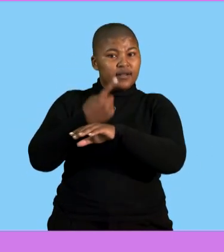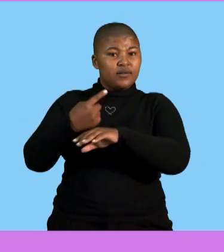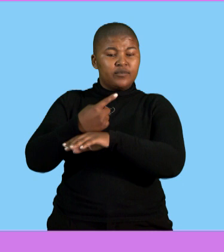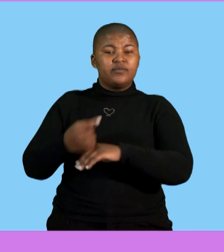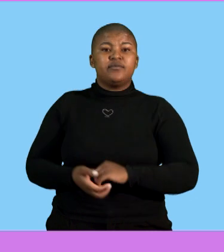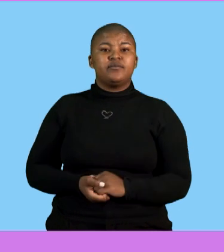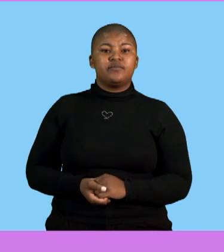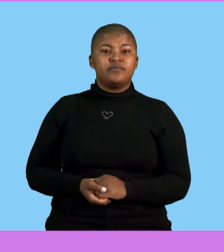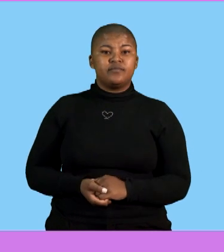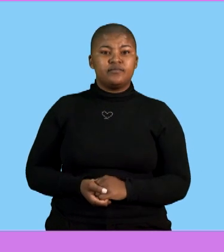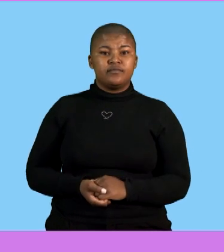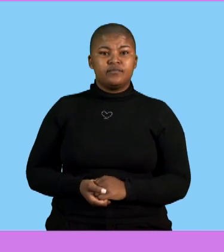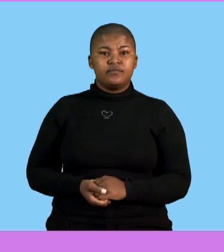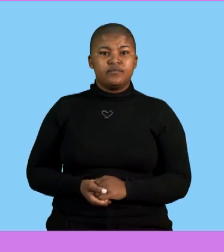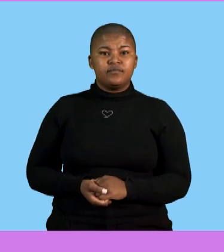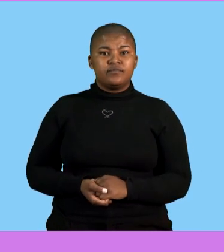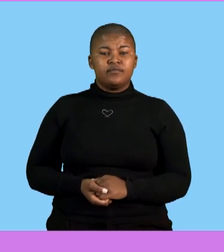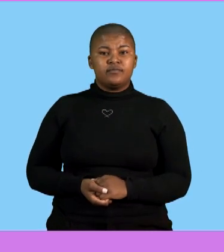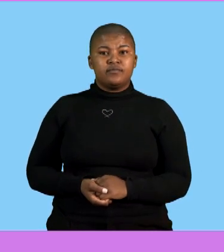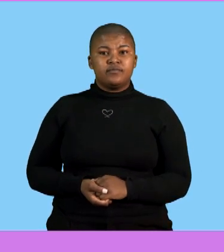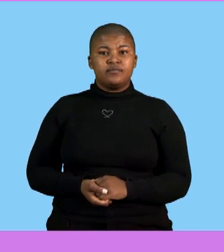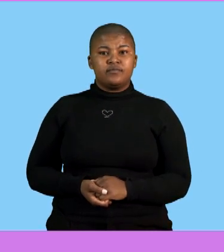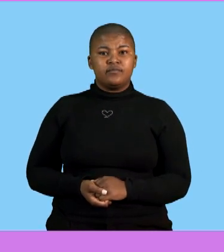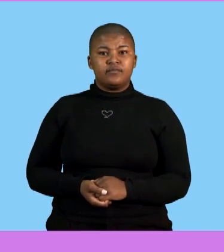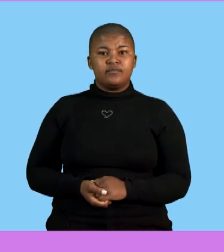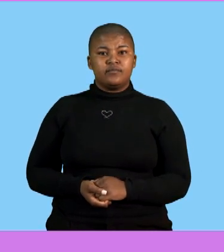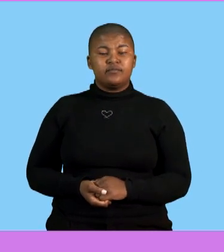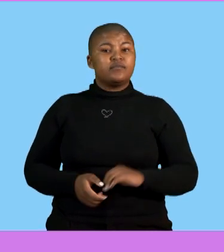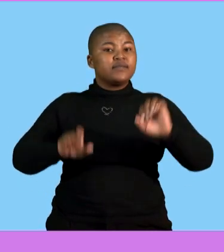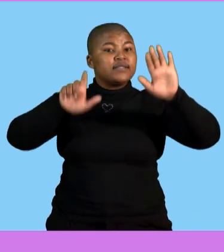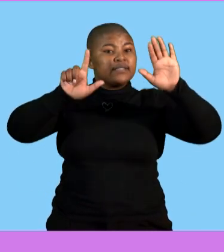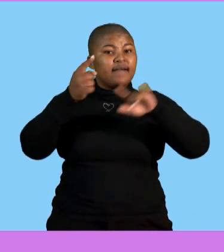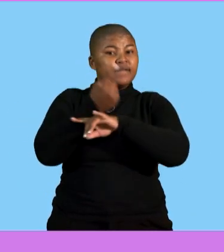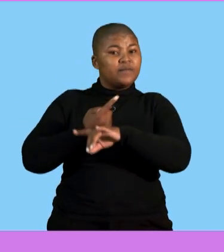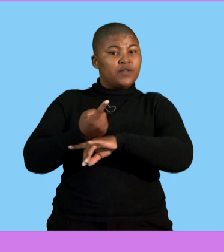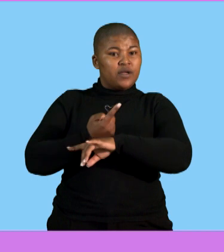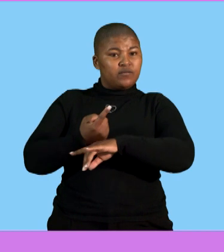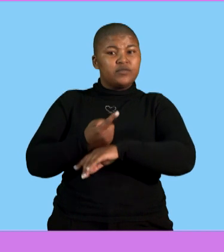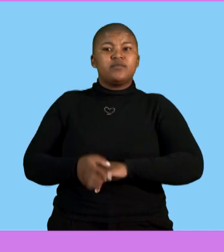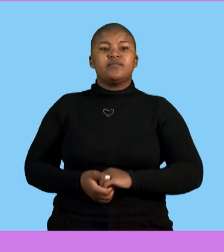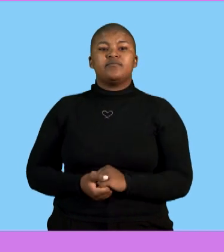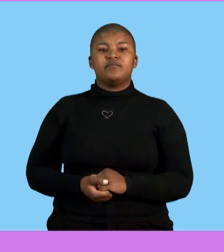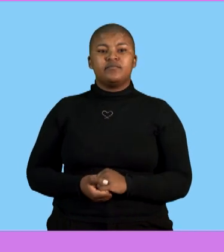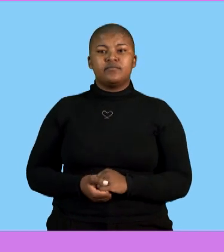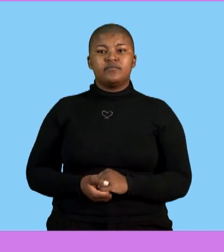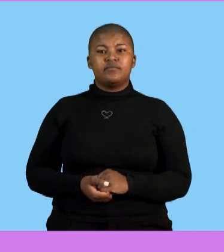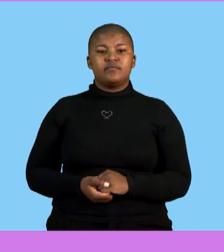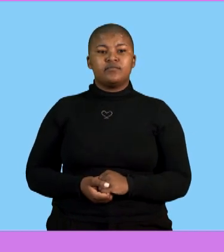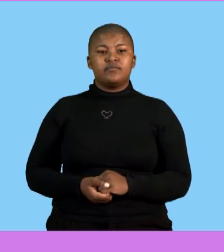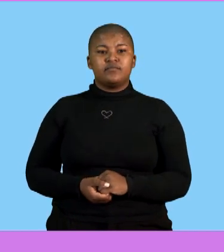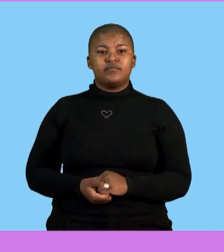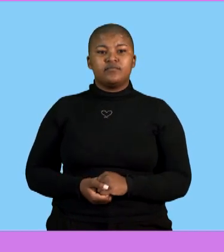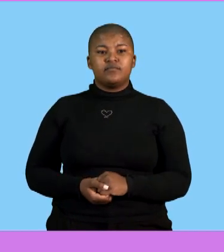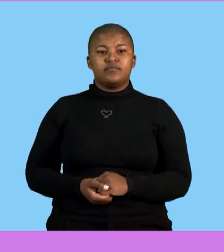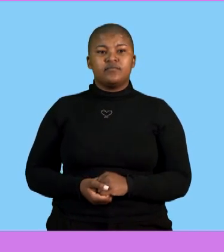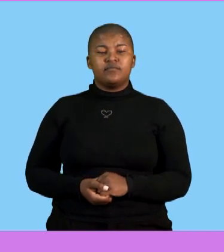10 hours. So we scratch it out, we record it down here. Then we have 7 hours on our table, it